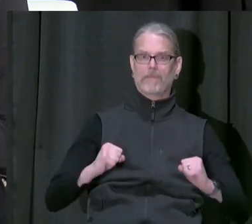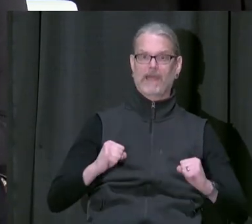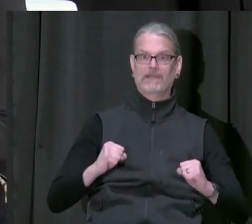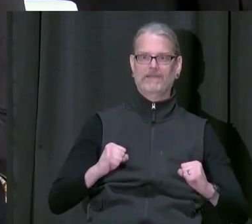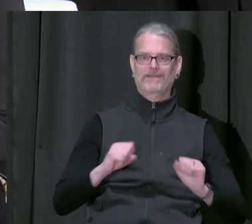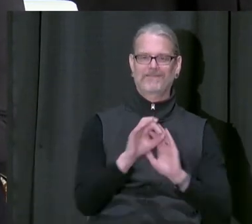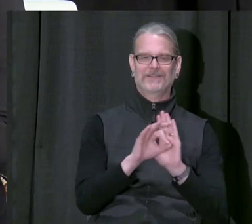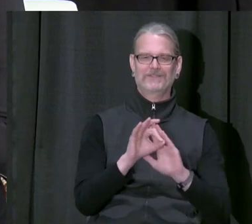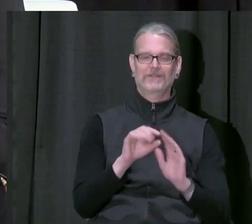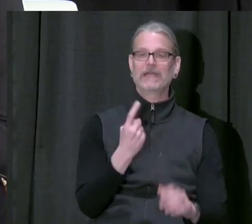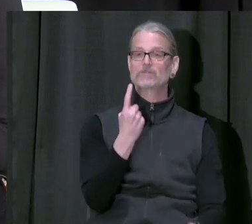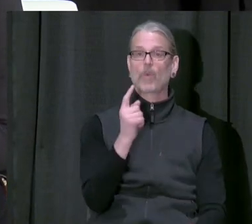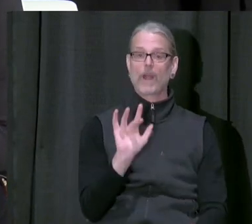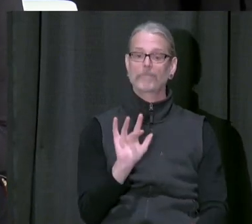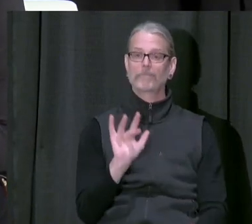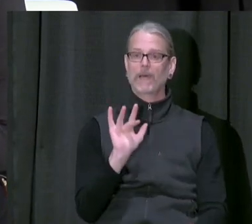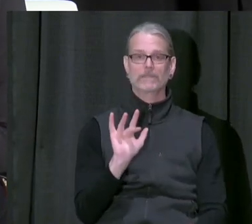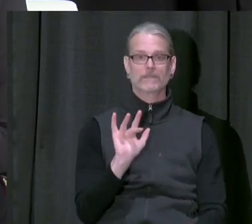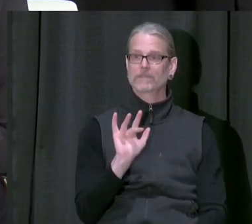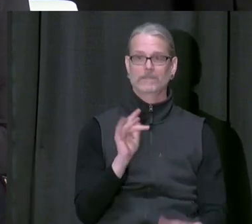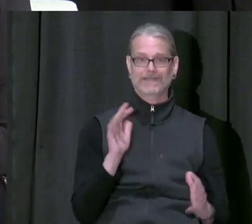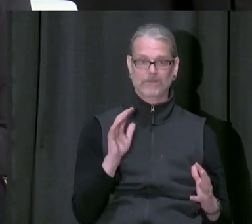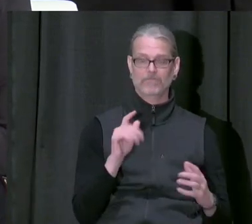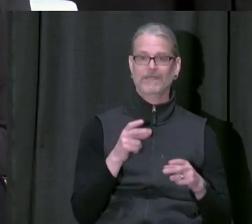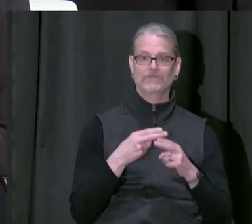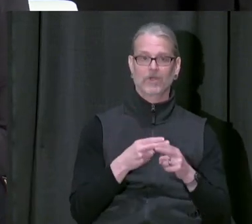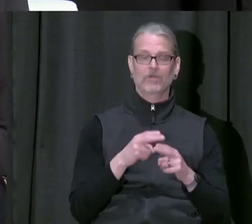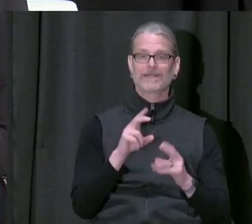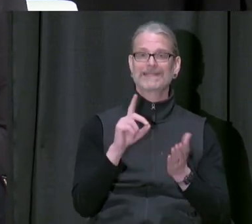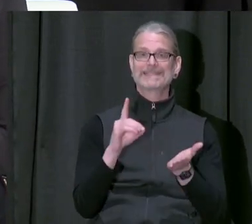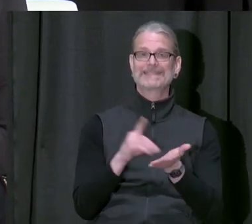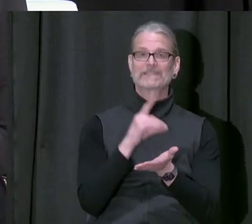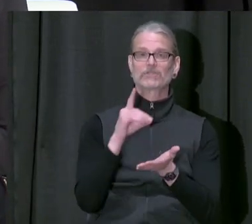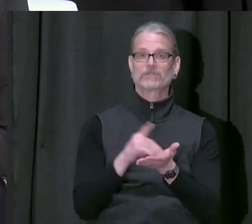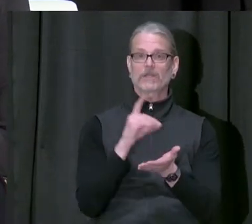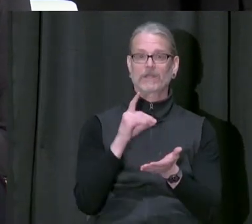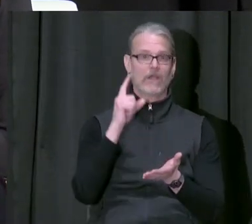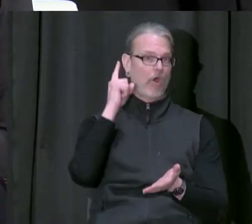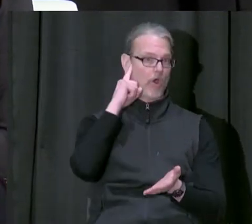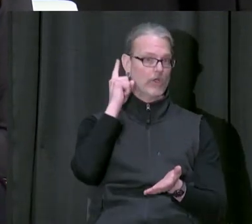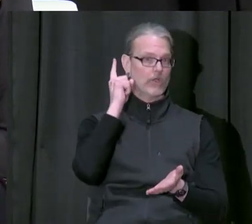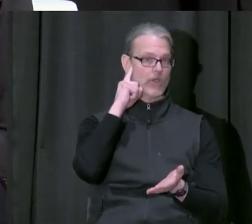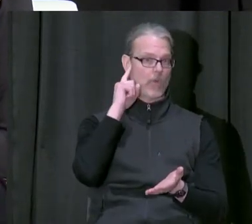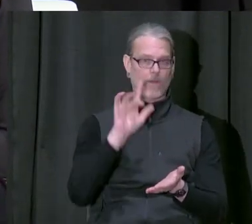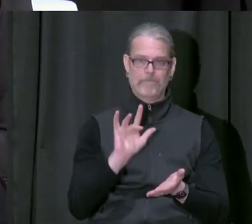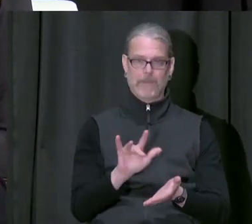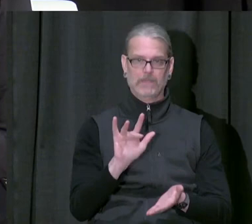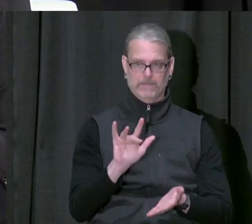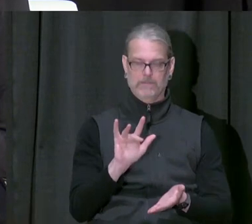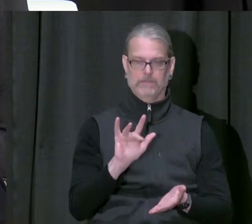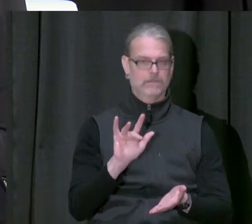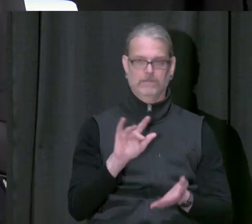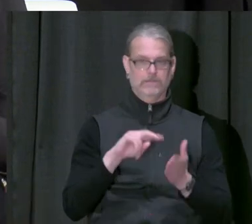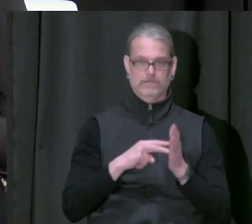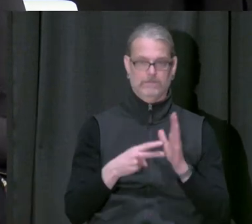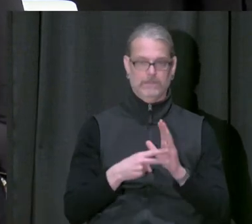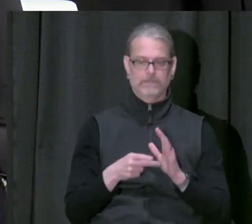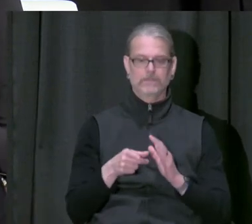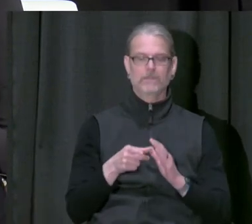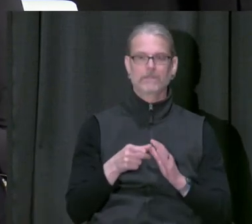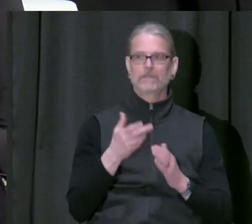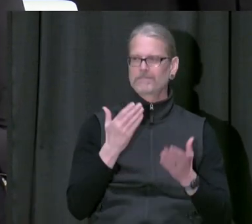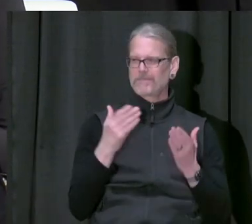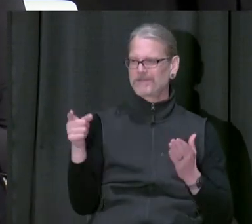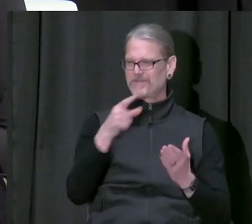tiny button, that's really all it is, and we call it the dictionary audio button. And this feature, what this does is, so you're